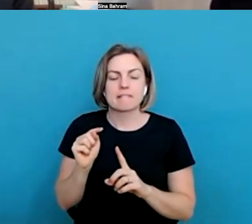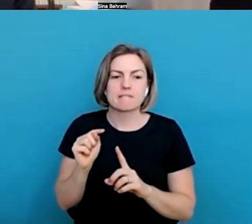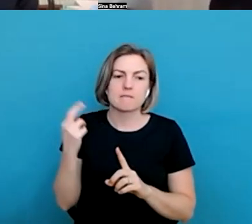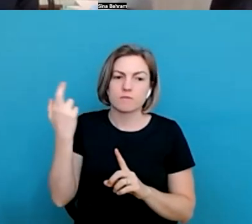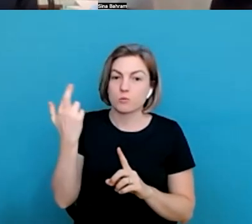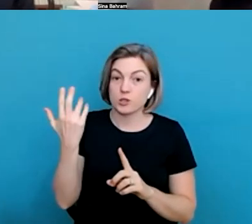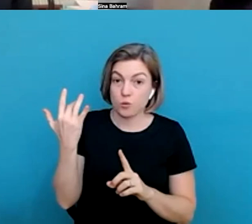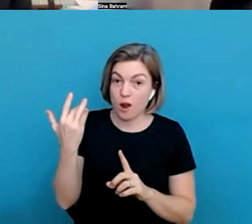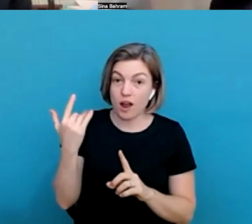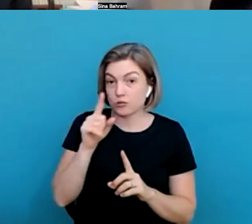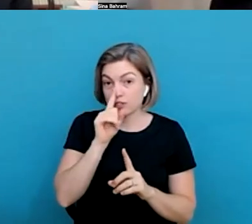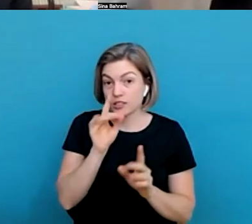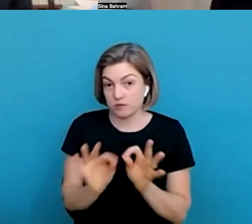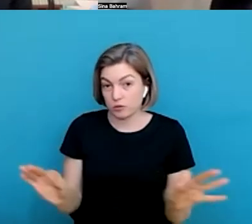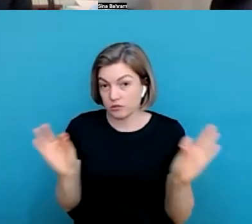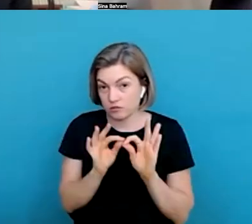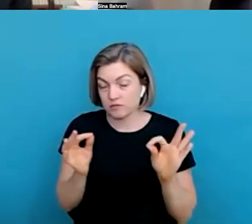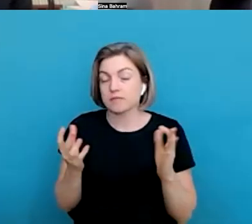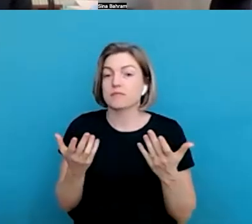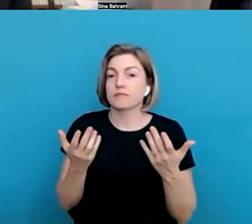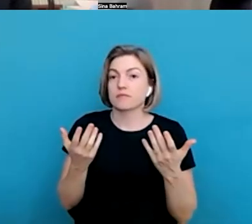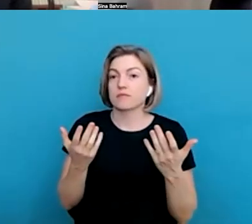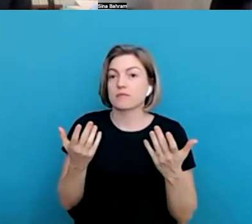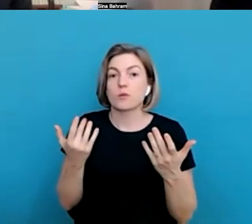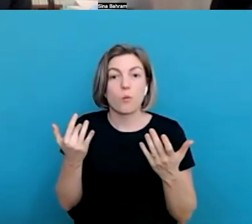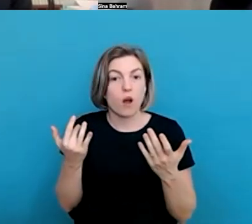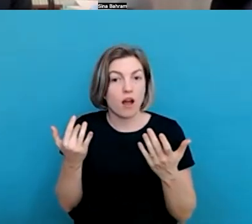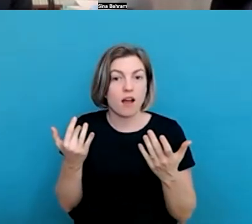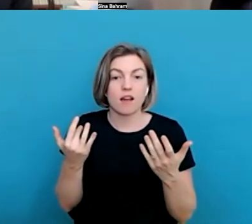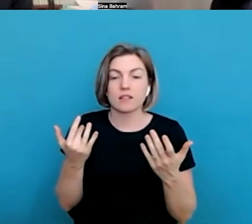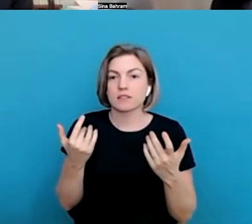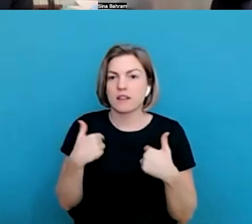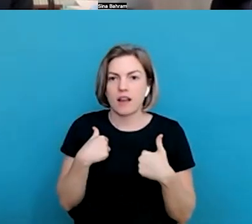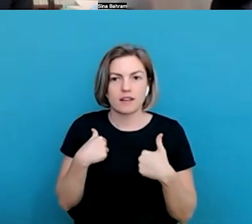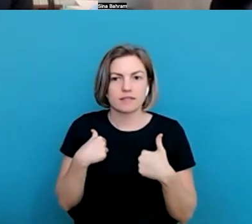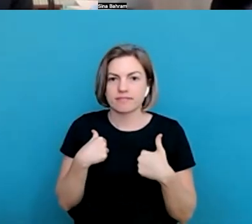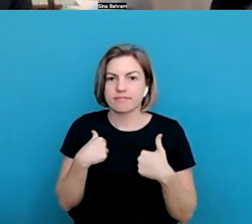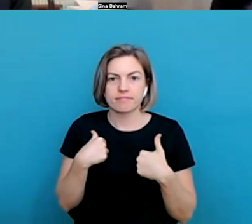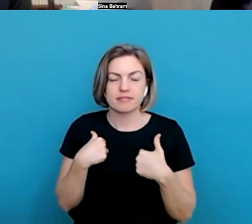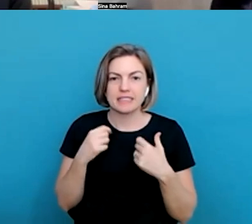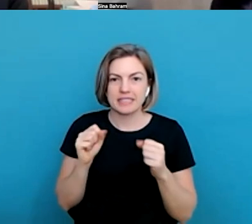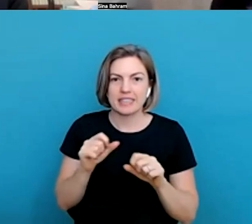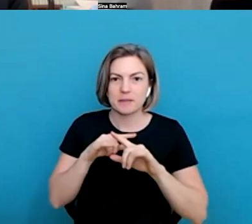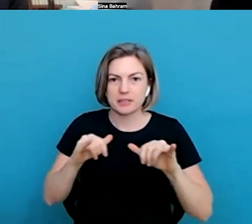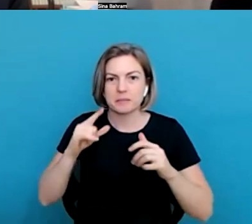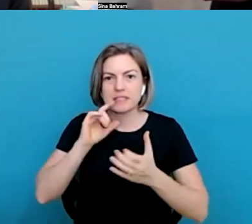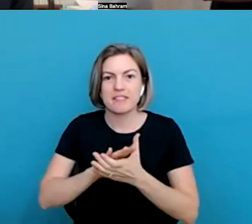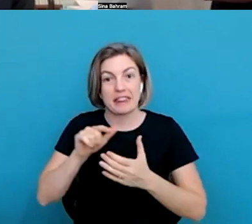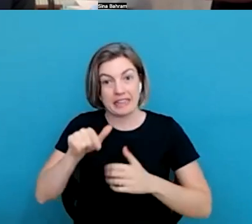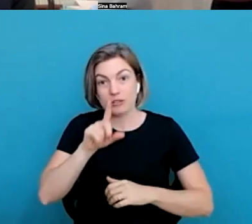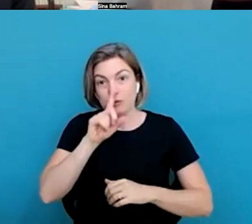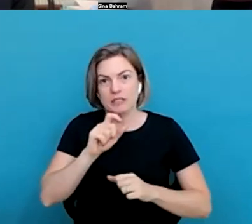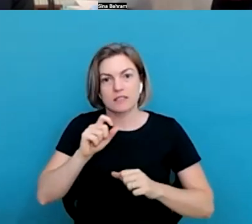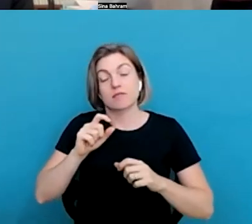this is so important, and the reason that I fundamentally, can simultaneously believe that this is an incredibly